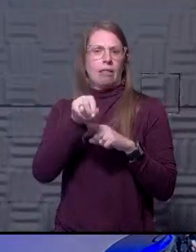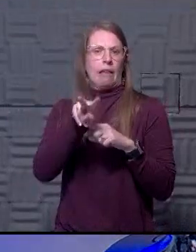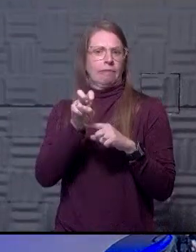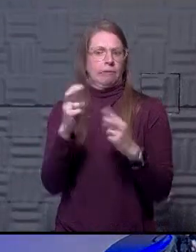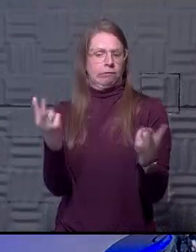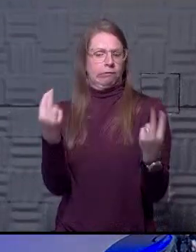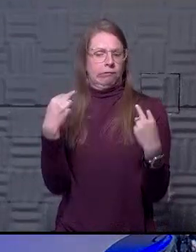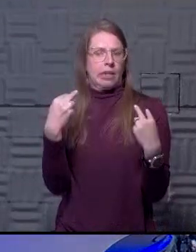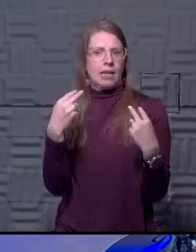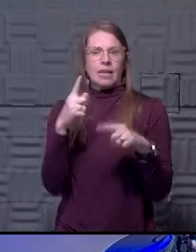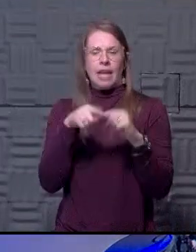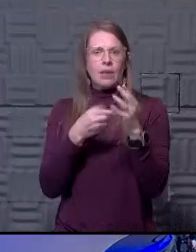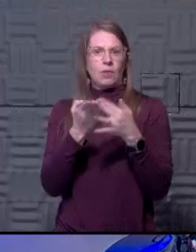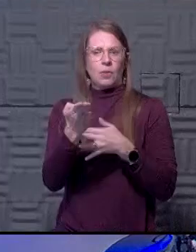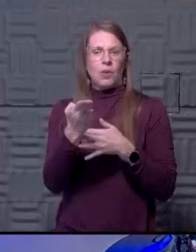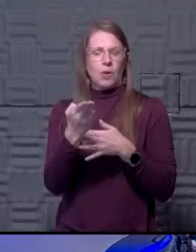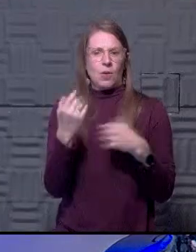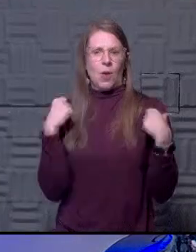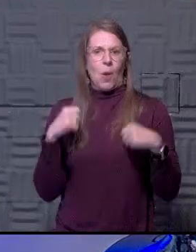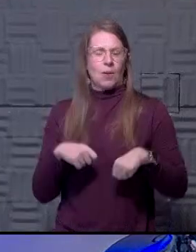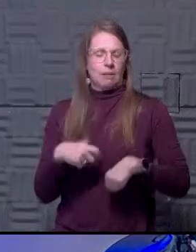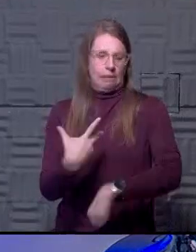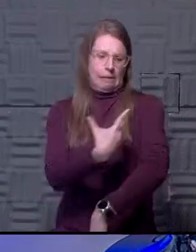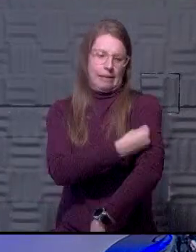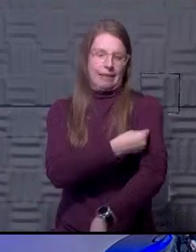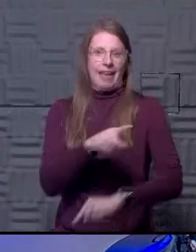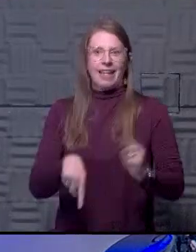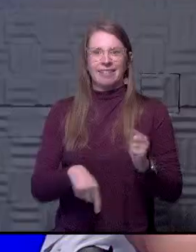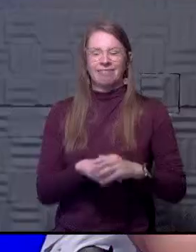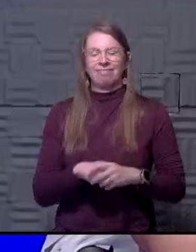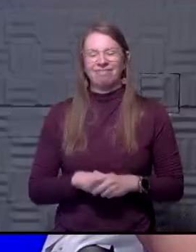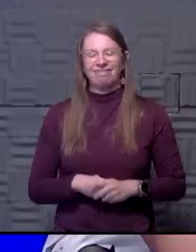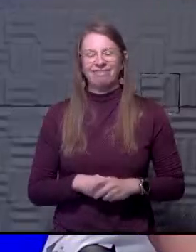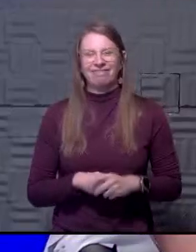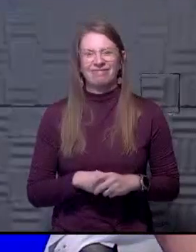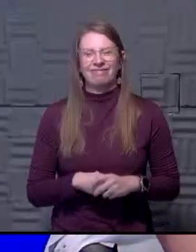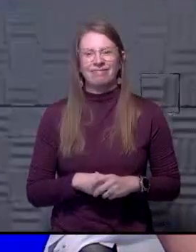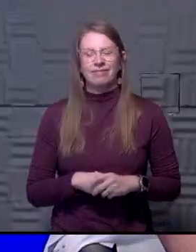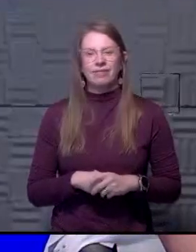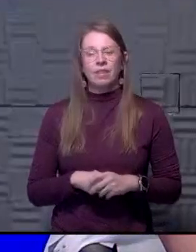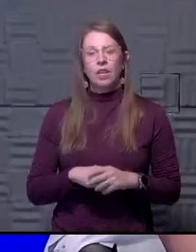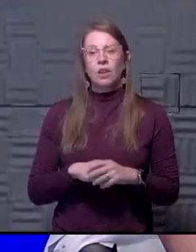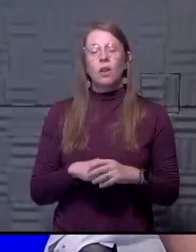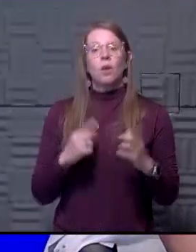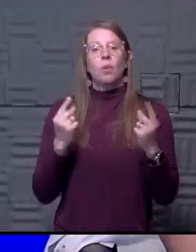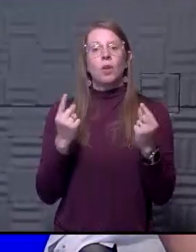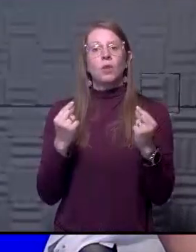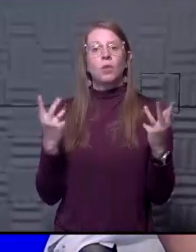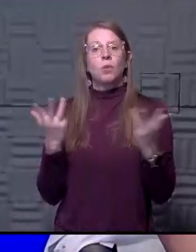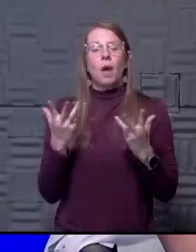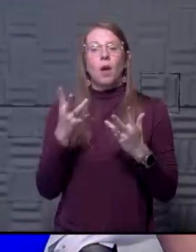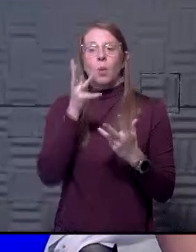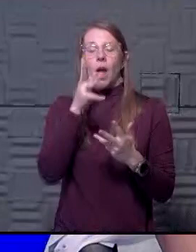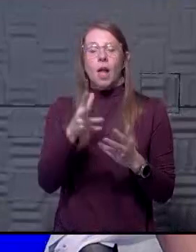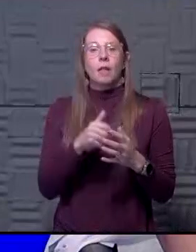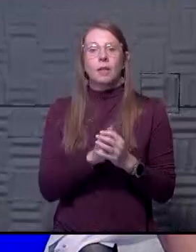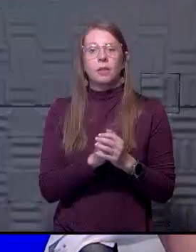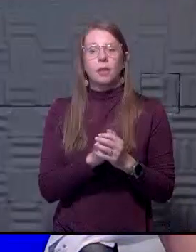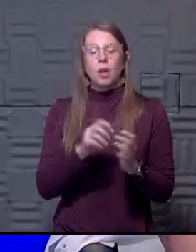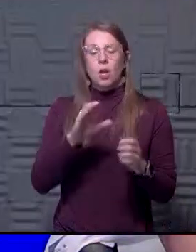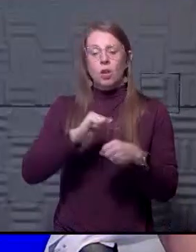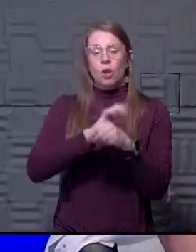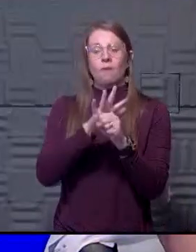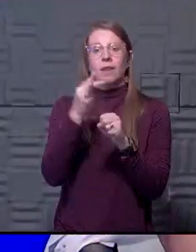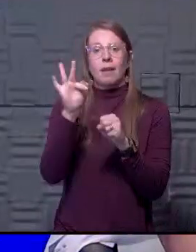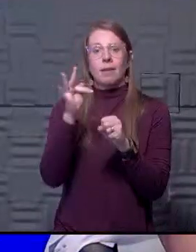They can't go through the when you're 61. Yes. Just saying. So one of the things that I'm going to give you, Dr. Hawkinson, is your